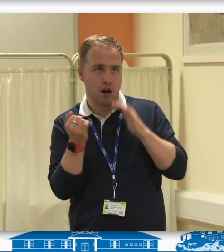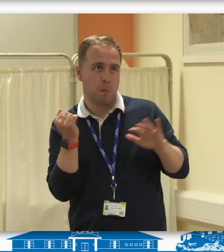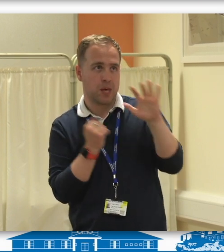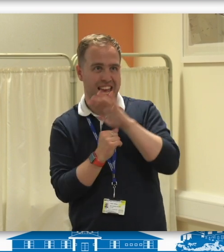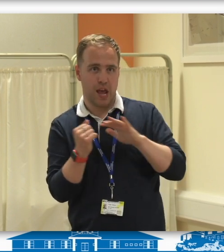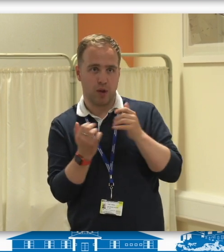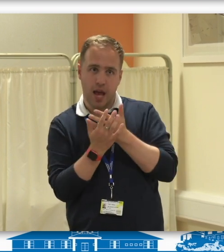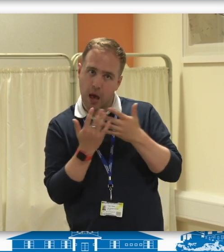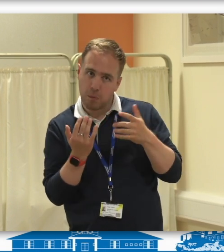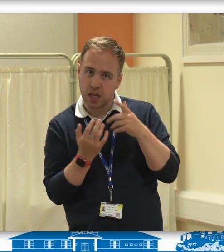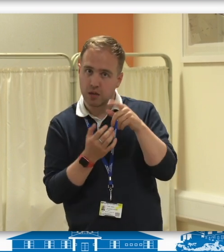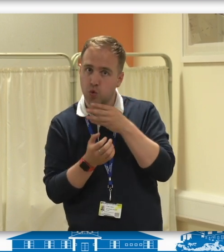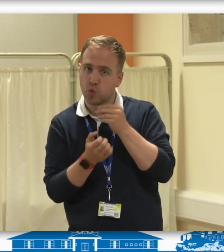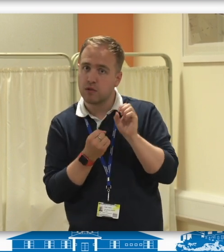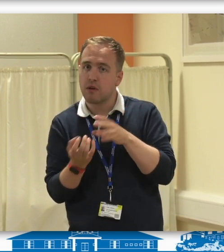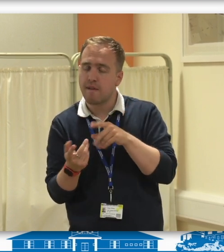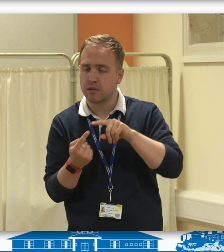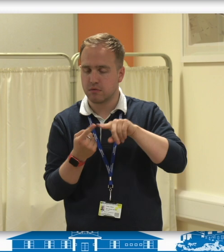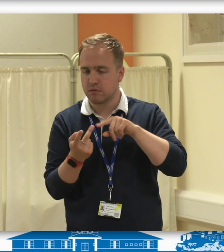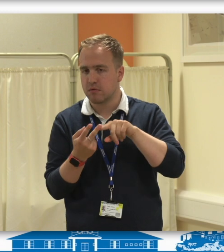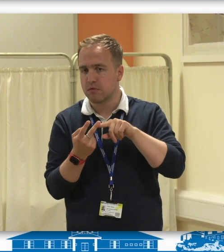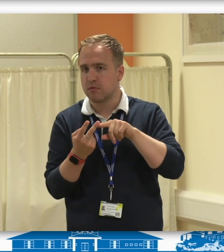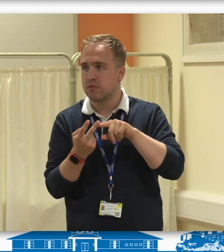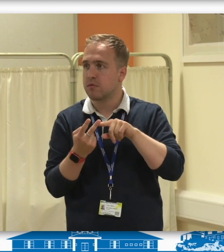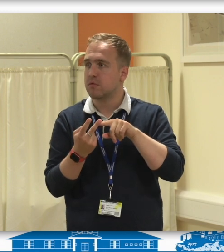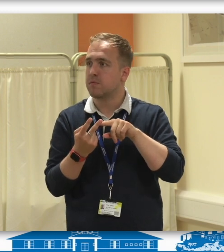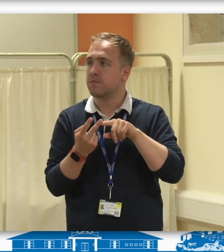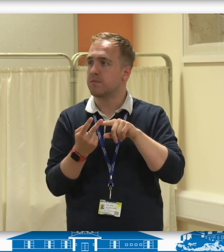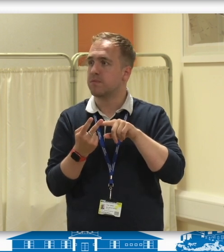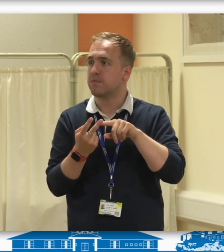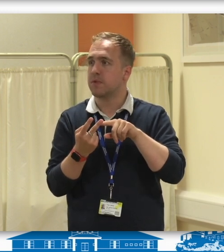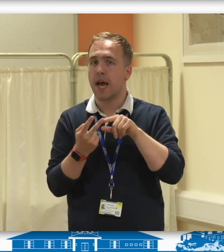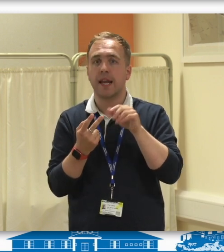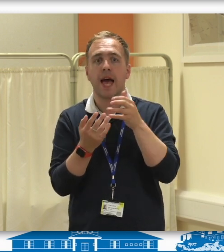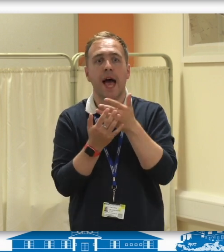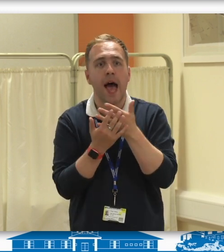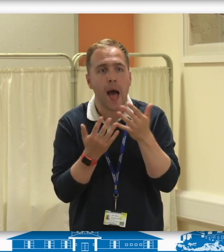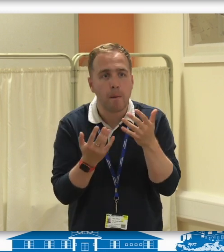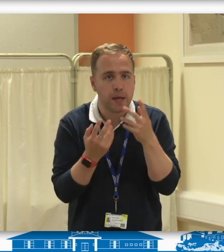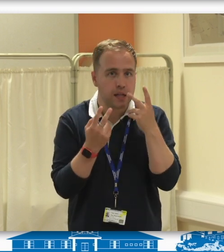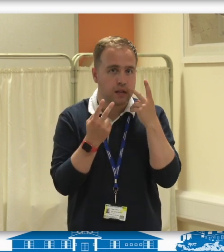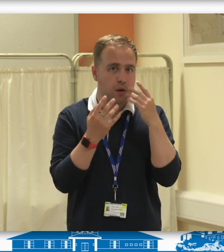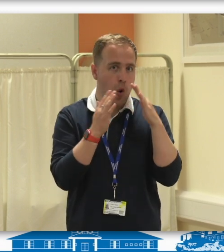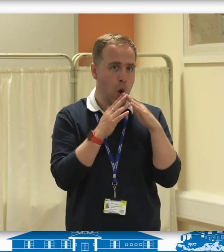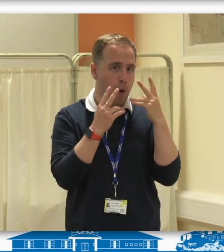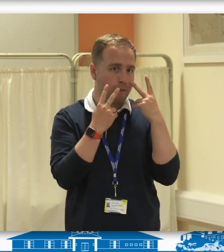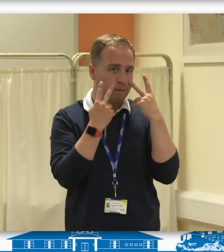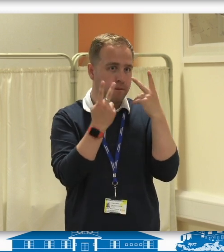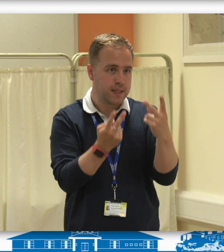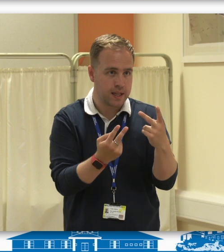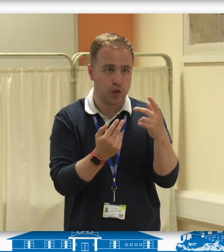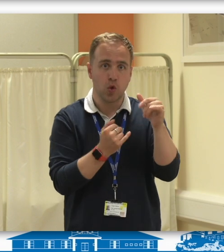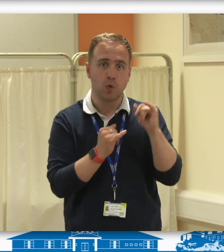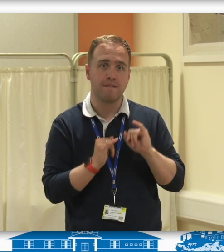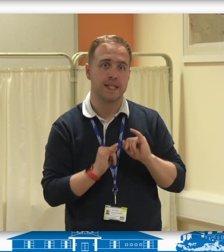and also how many people you actually see at home. You said you're also looking after the